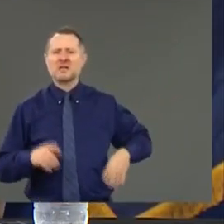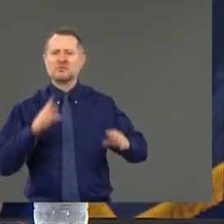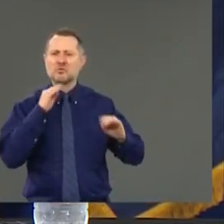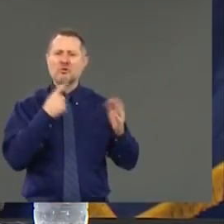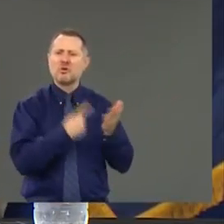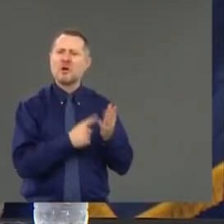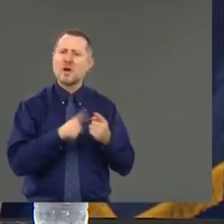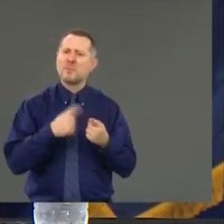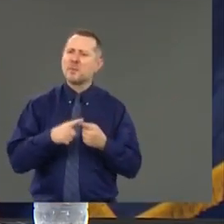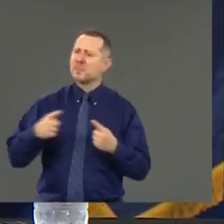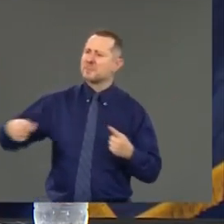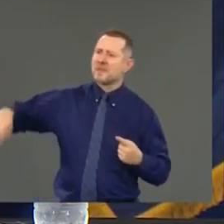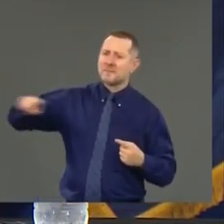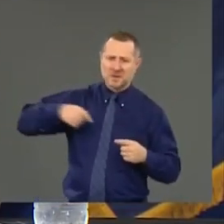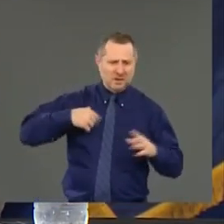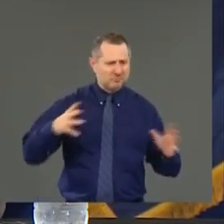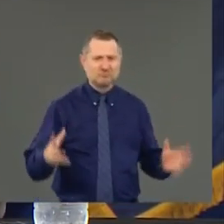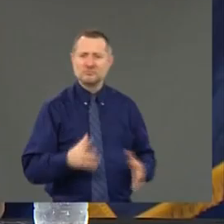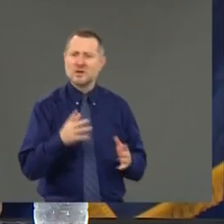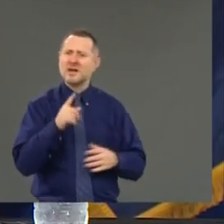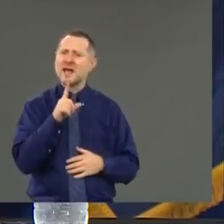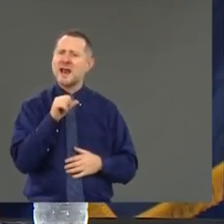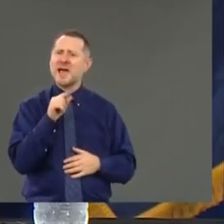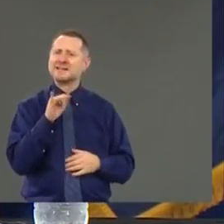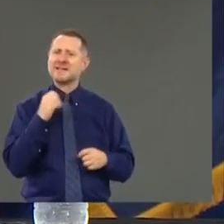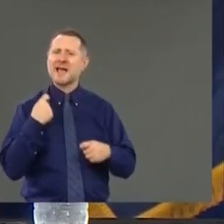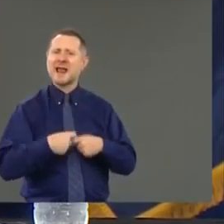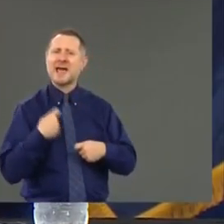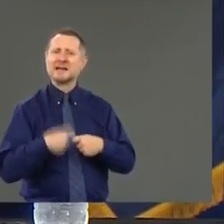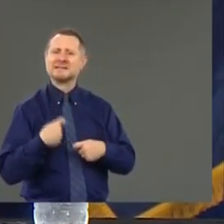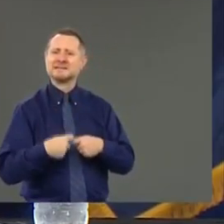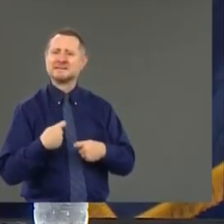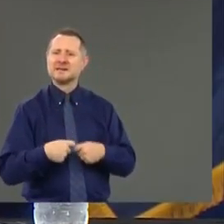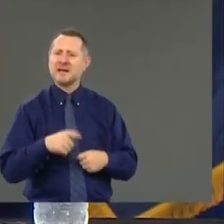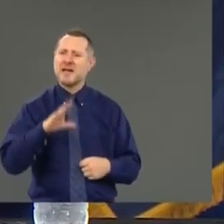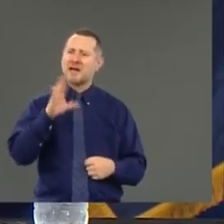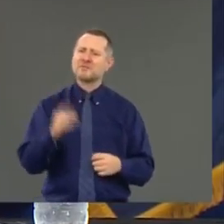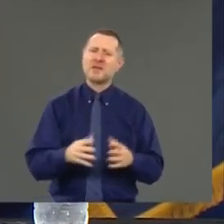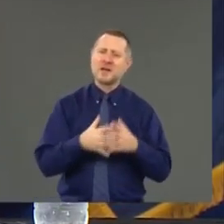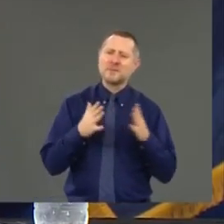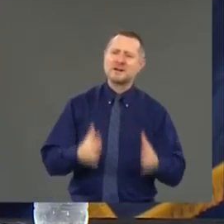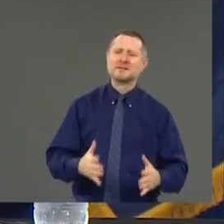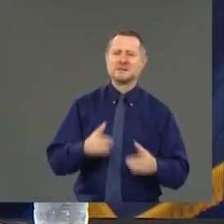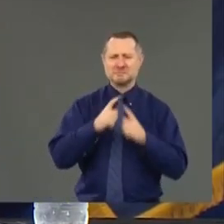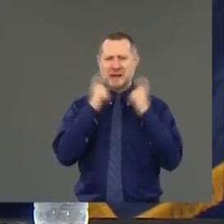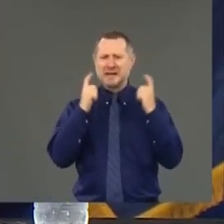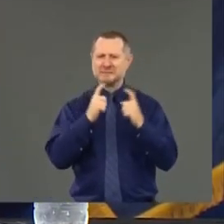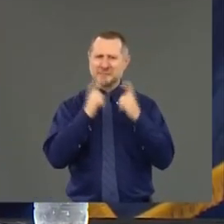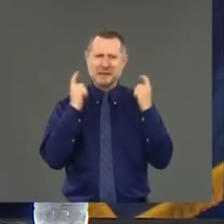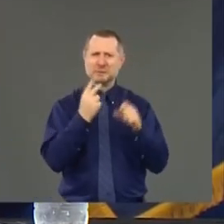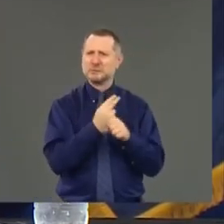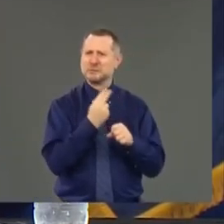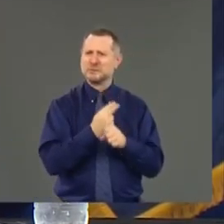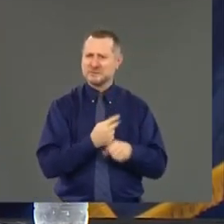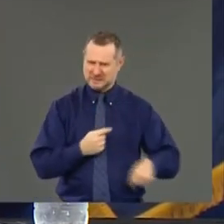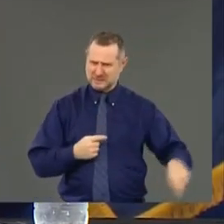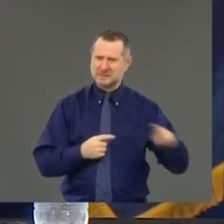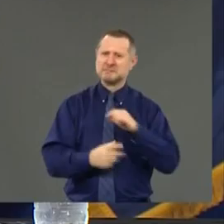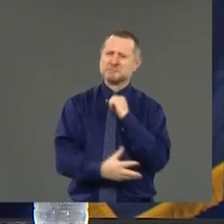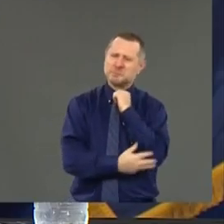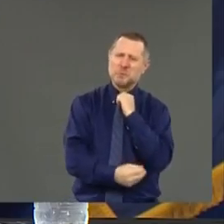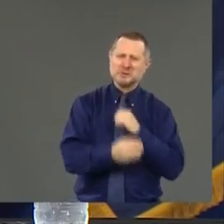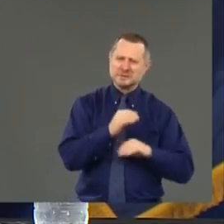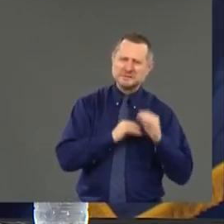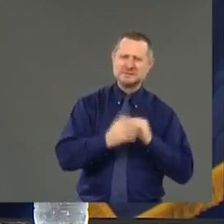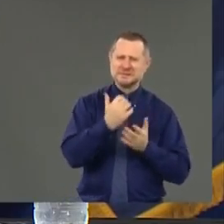encouraging Latinos and African Americans to wear a mask, you know, that are come from, you know, low-income communities.